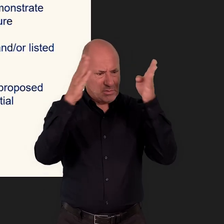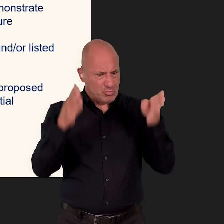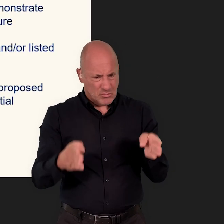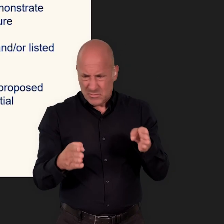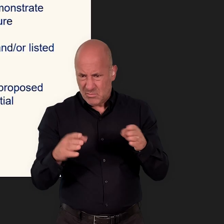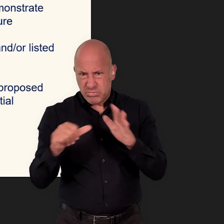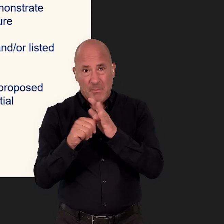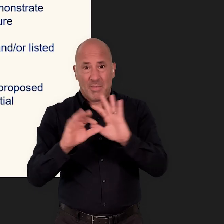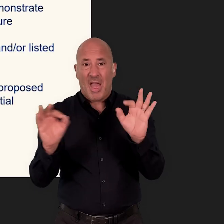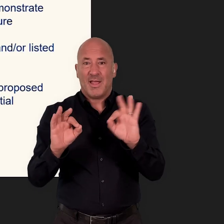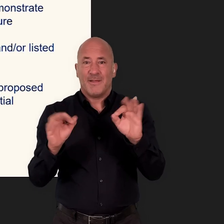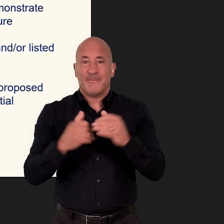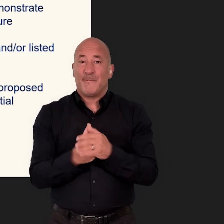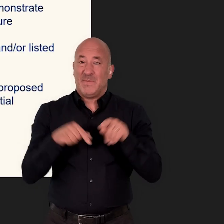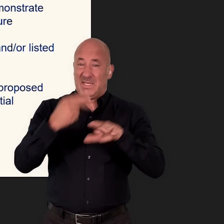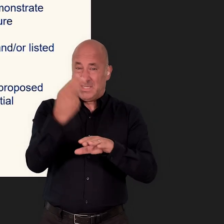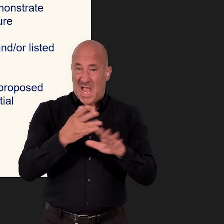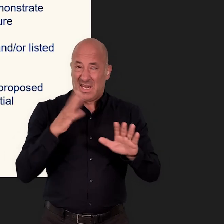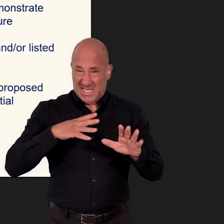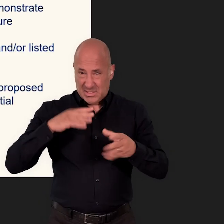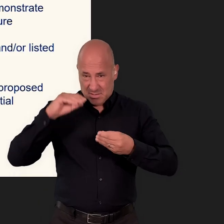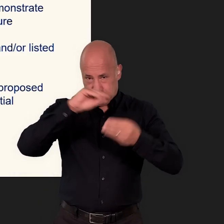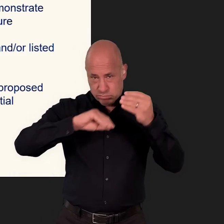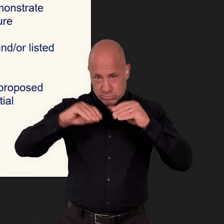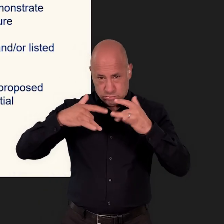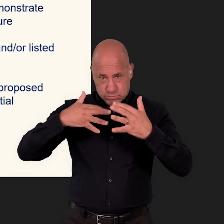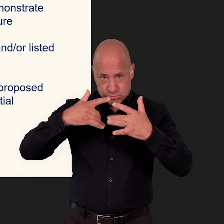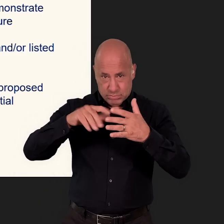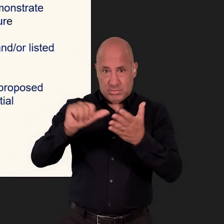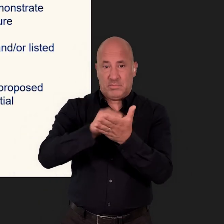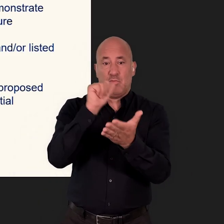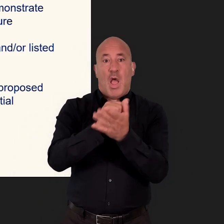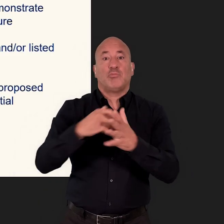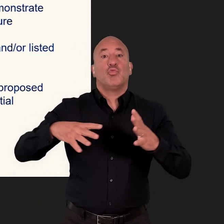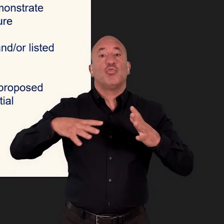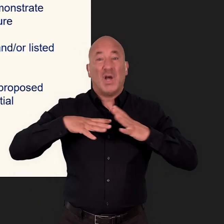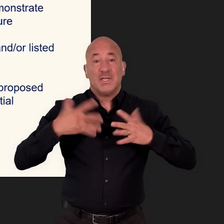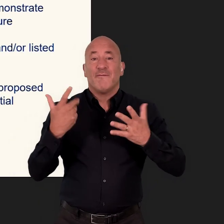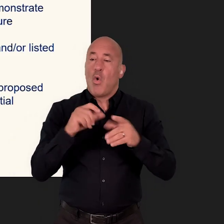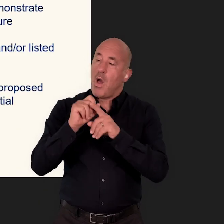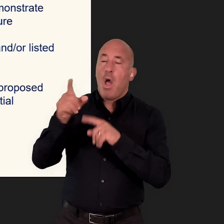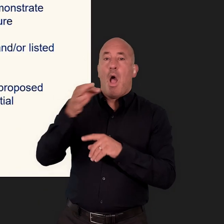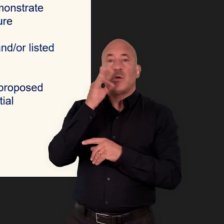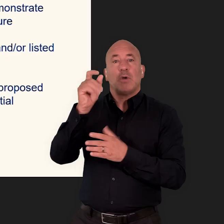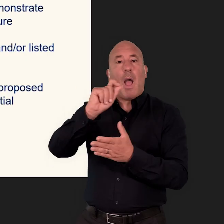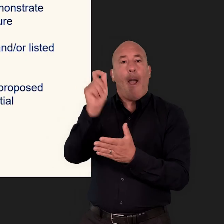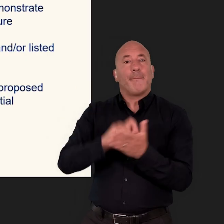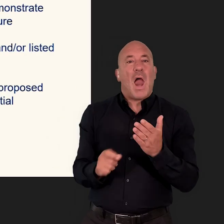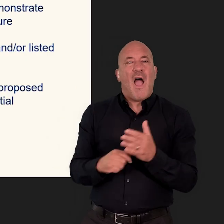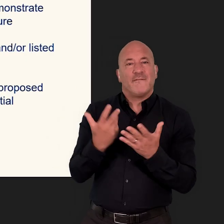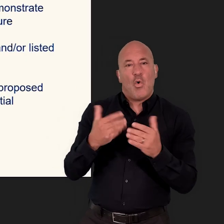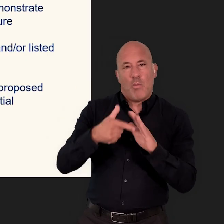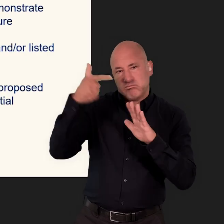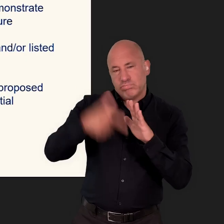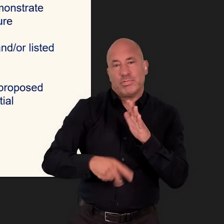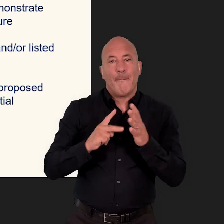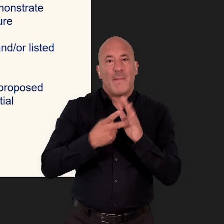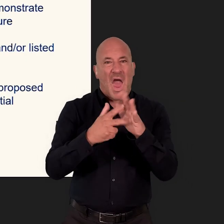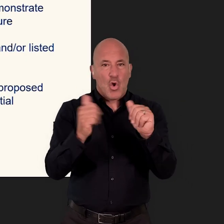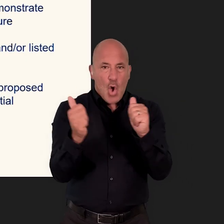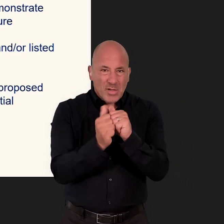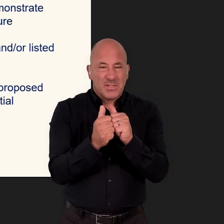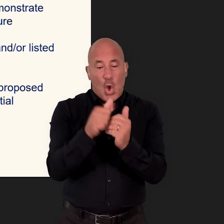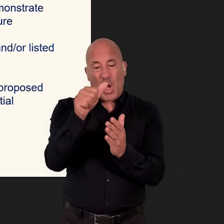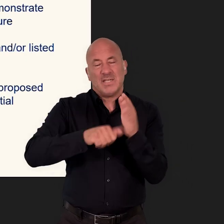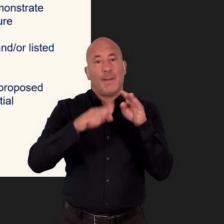structure. The M&E design needs to be developed to a stage where applications can be made for full planning